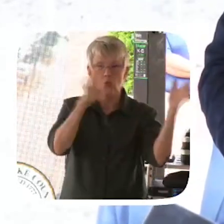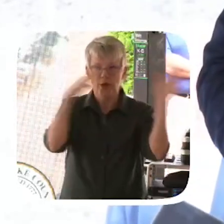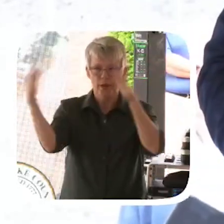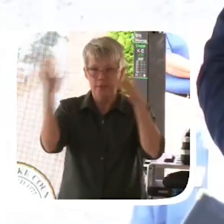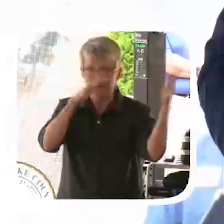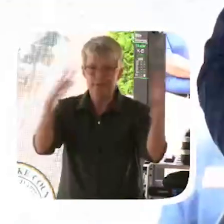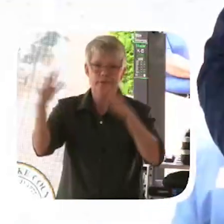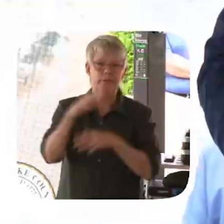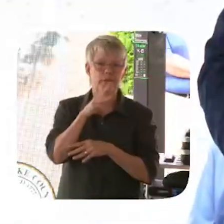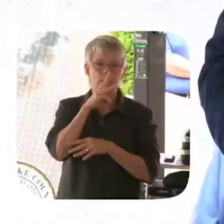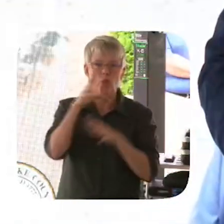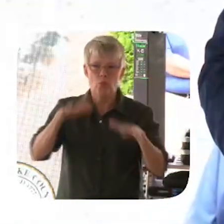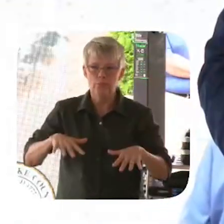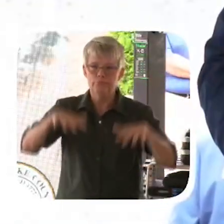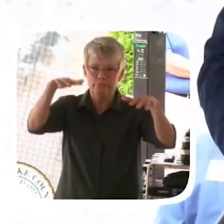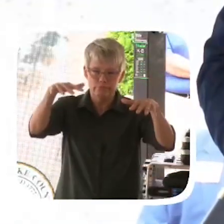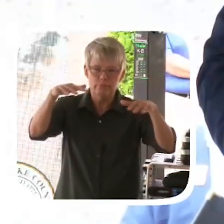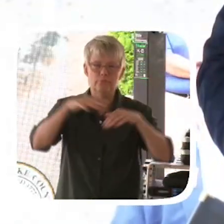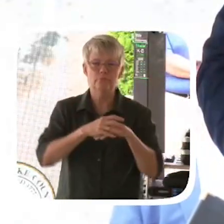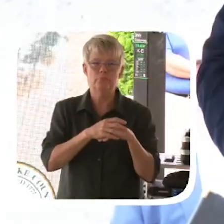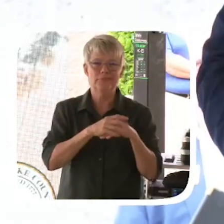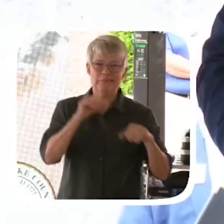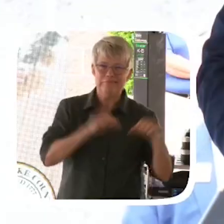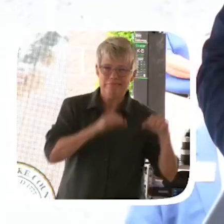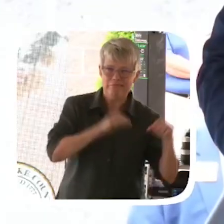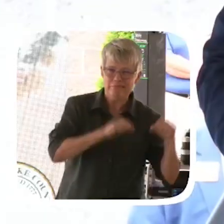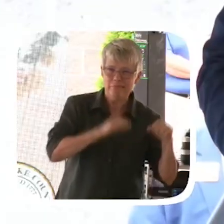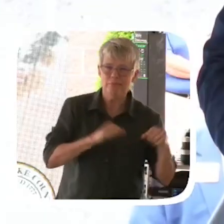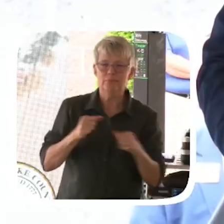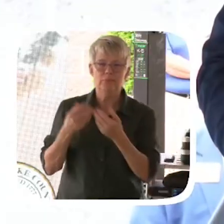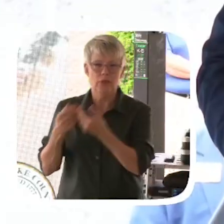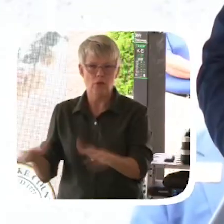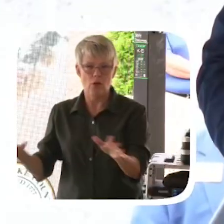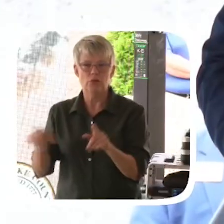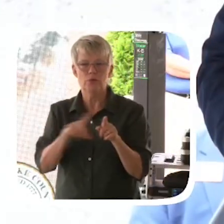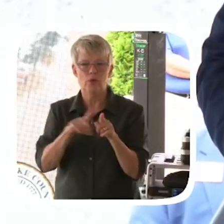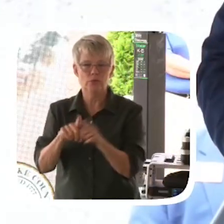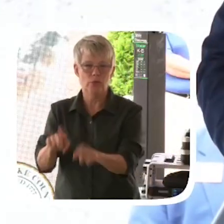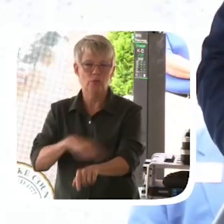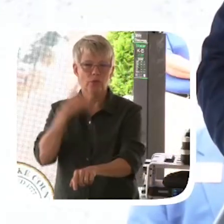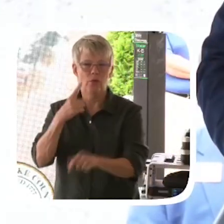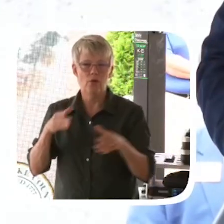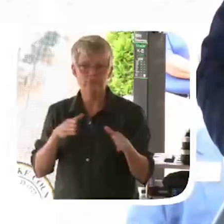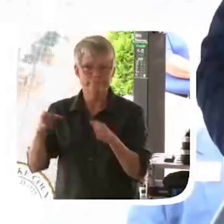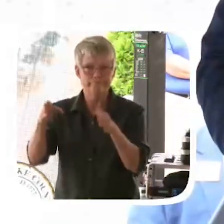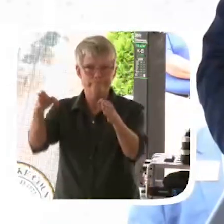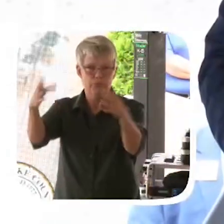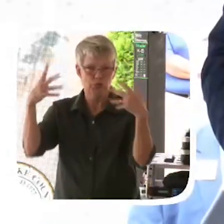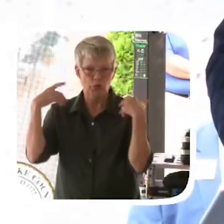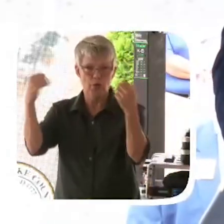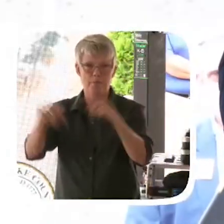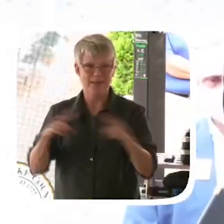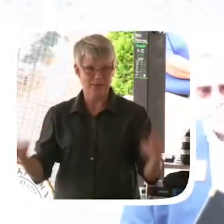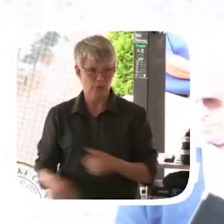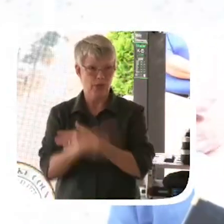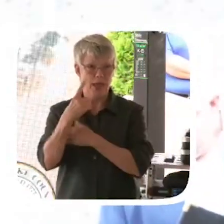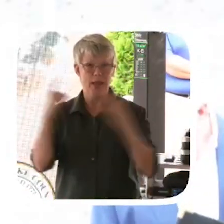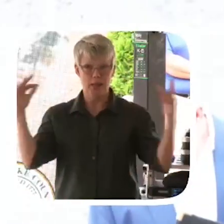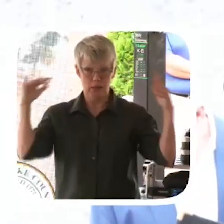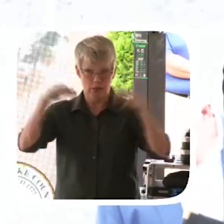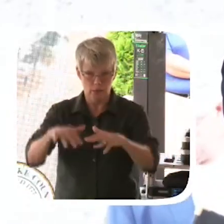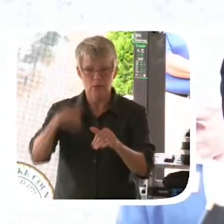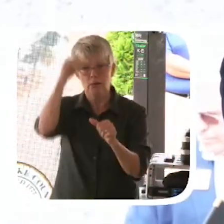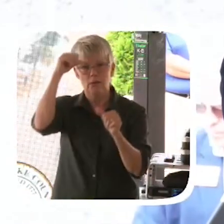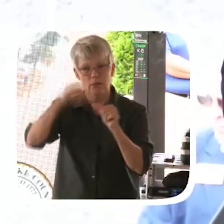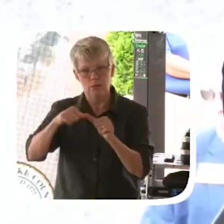by uncertainty, loss, and a long road to recovery. Yet today we gather not only to